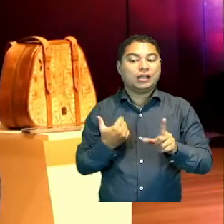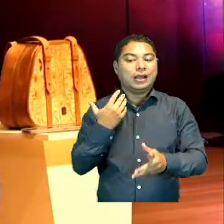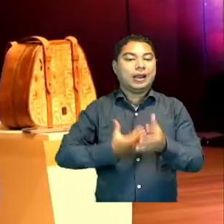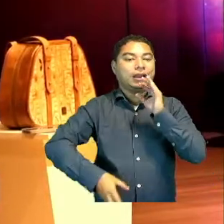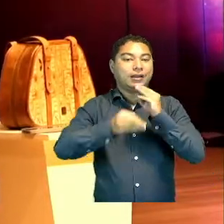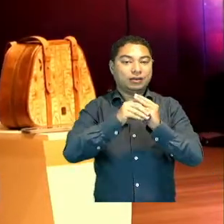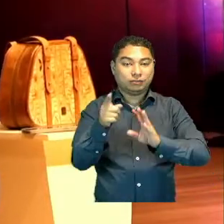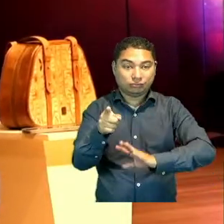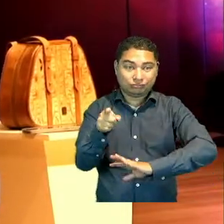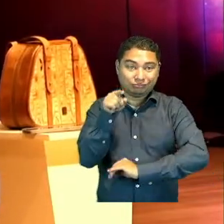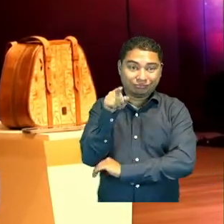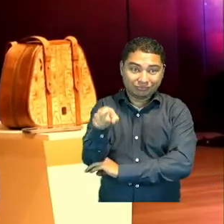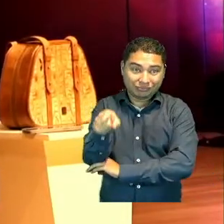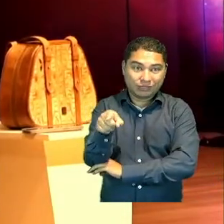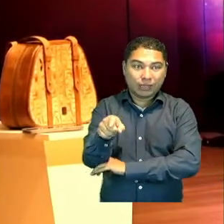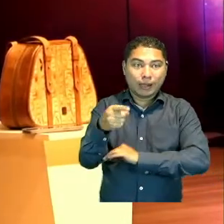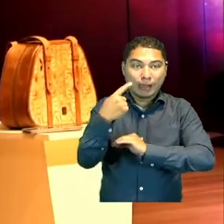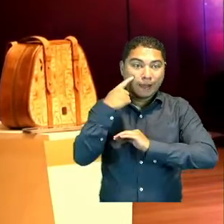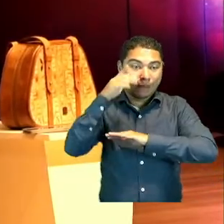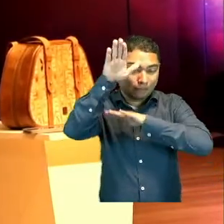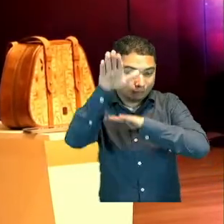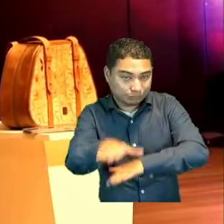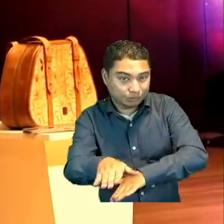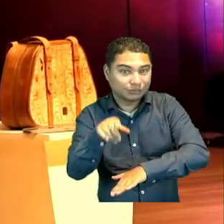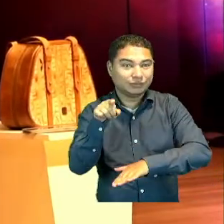Jurani, and